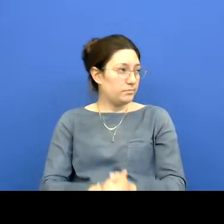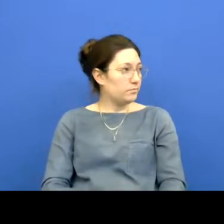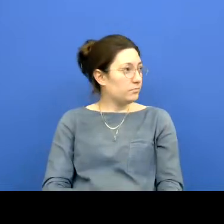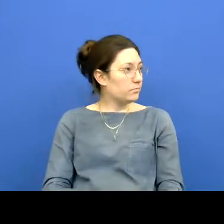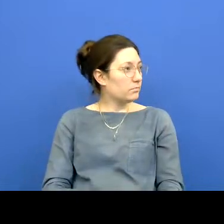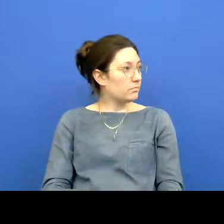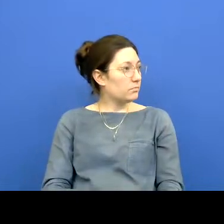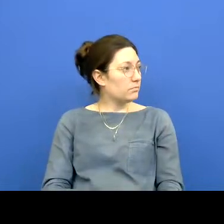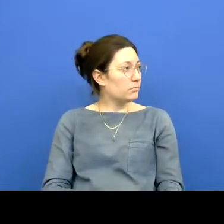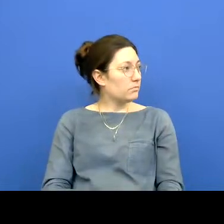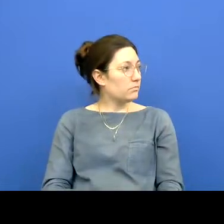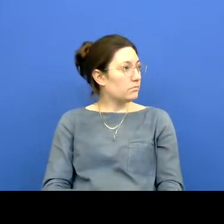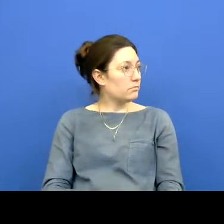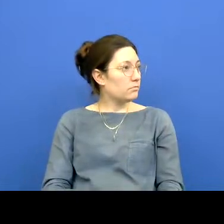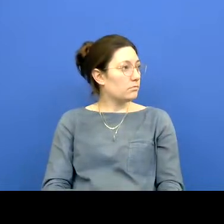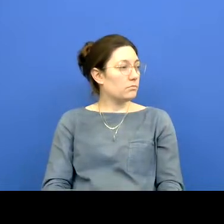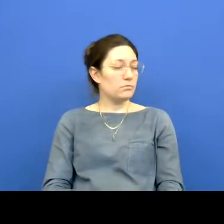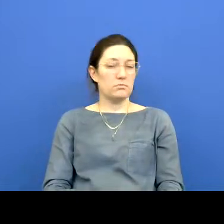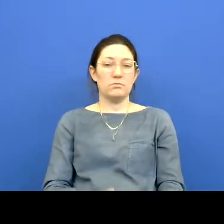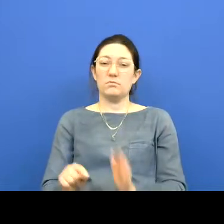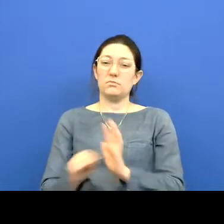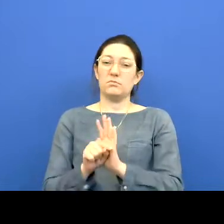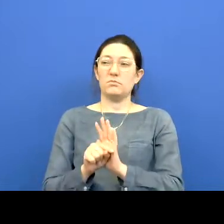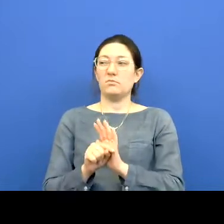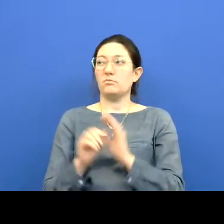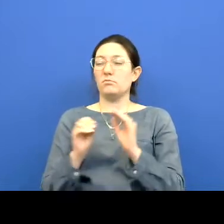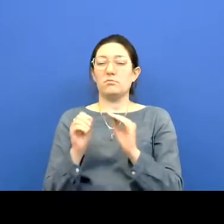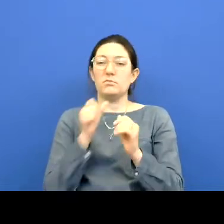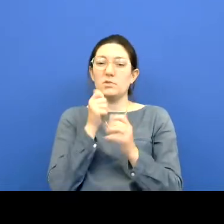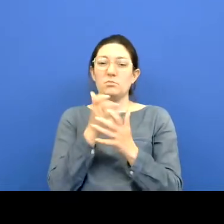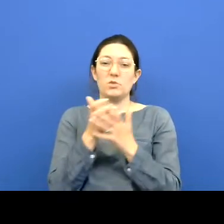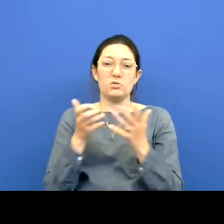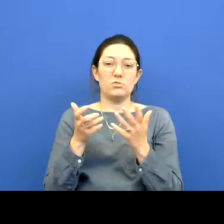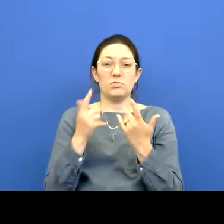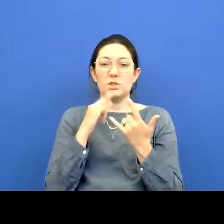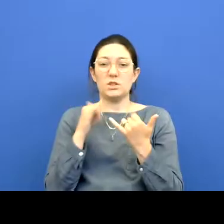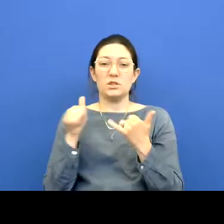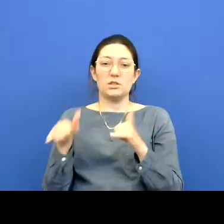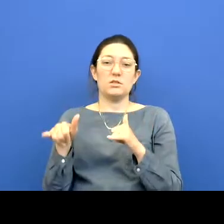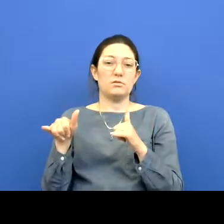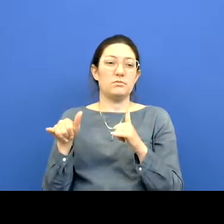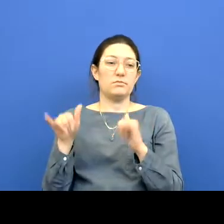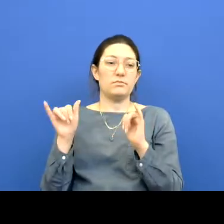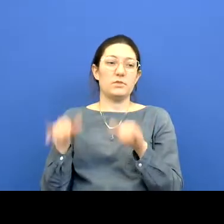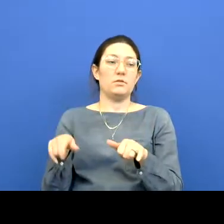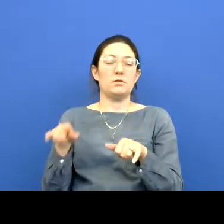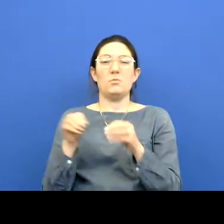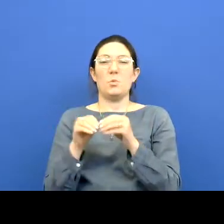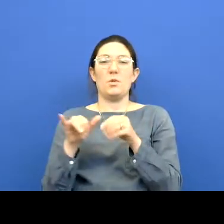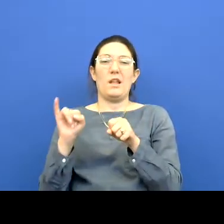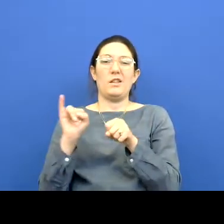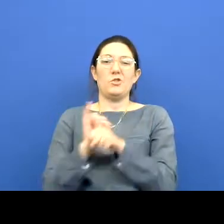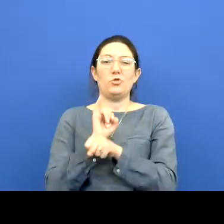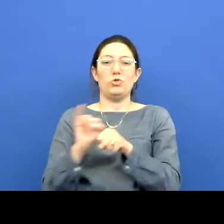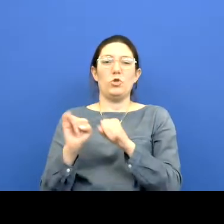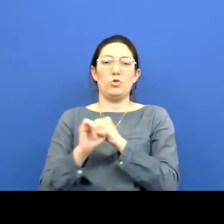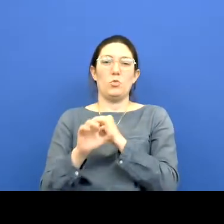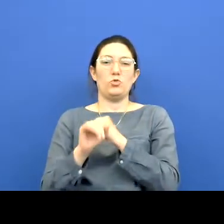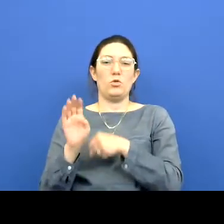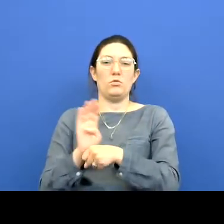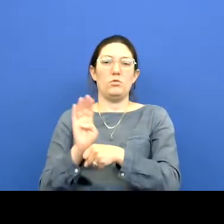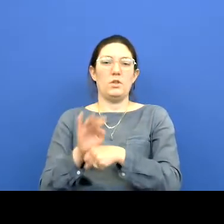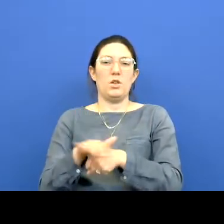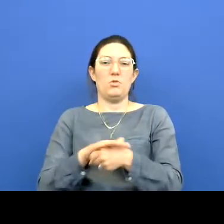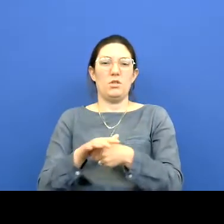I can't think of anything negative. There's nothing there that it's all like almost industrial commercial. There's no